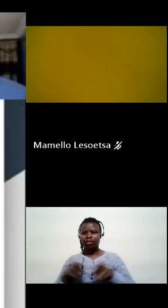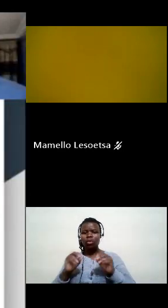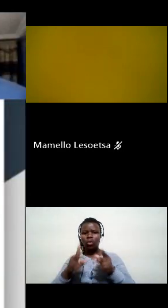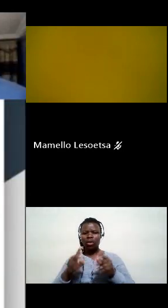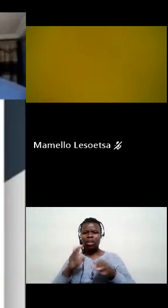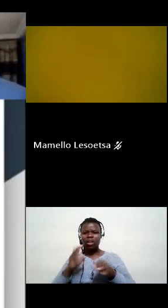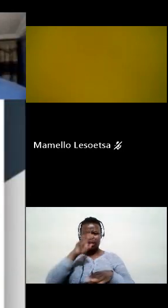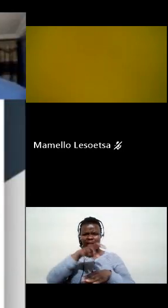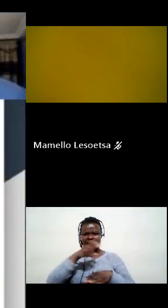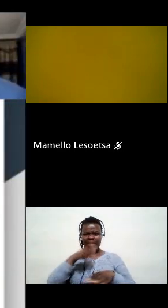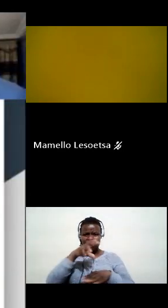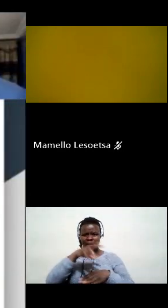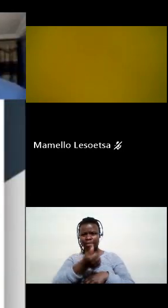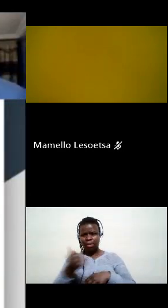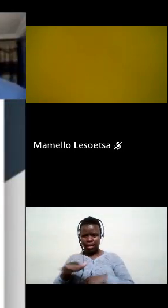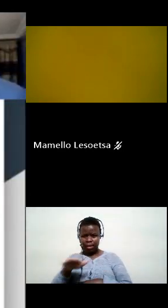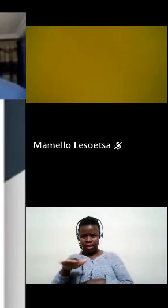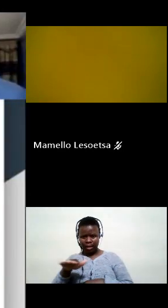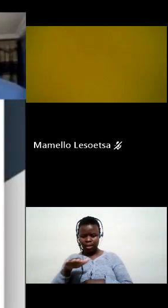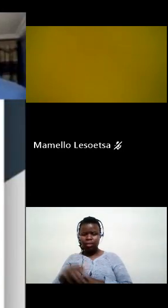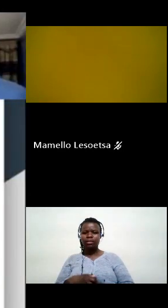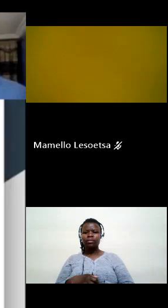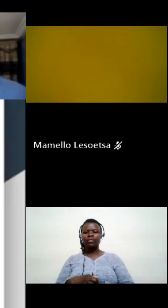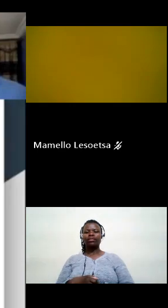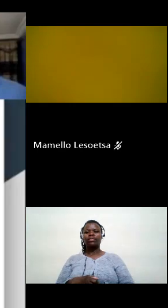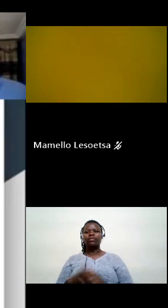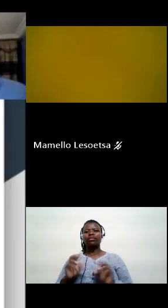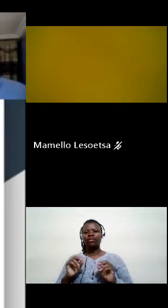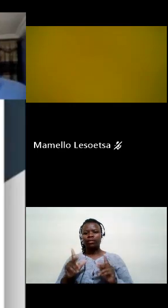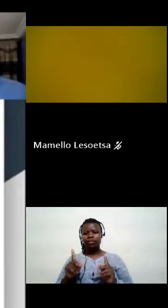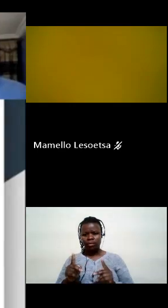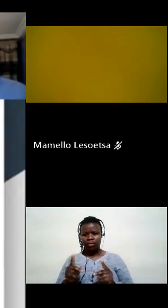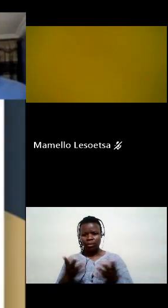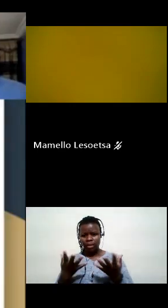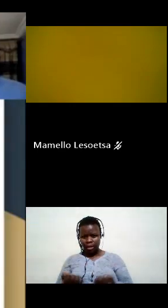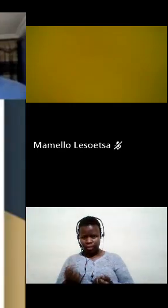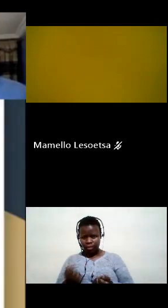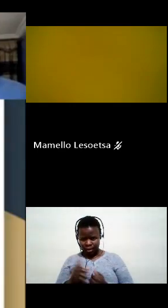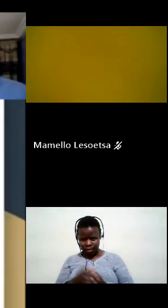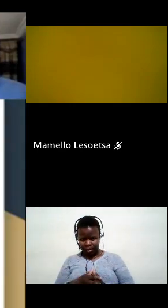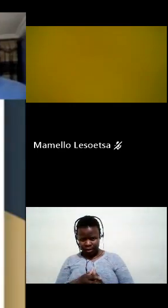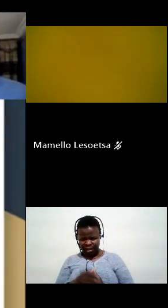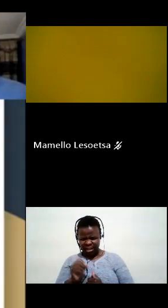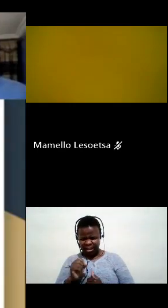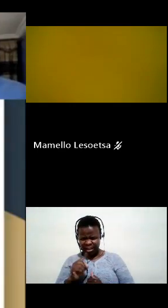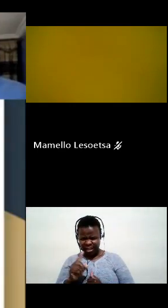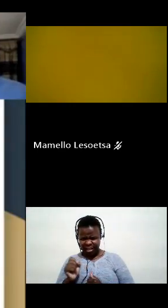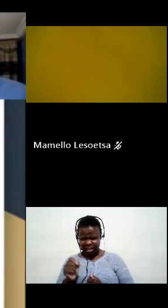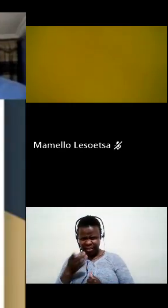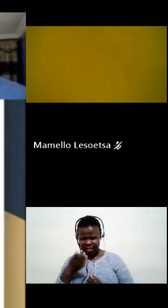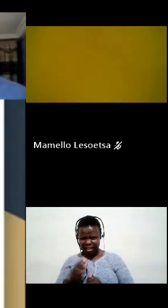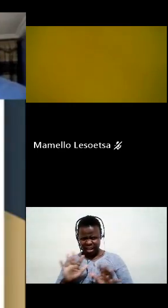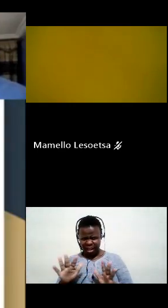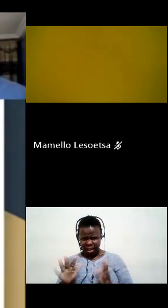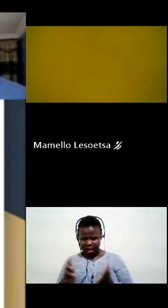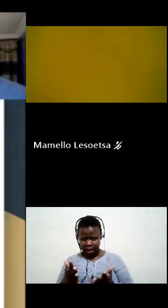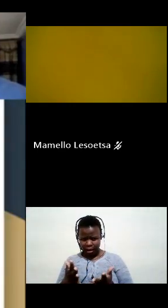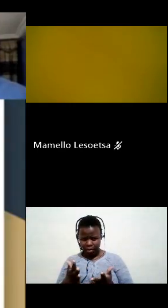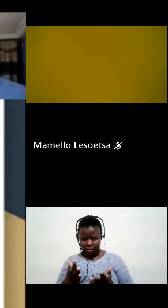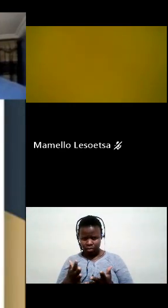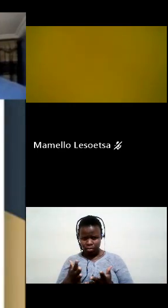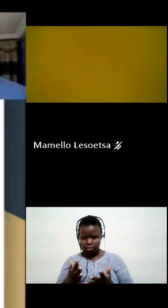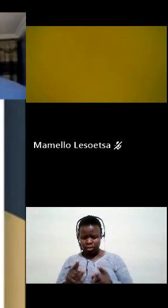we are in the week 7 and today is 11th. So That is how it takes us. We want to